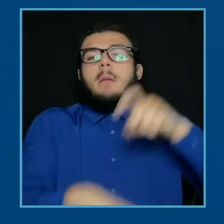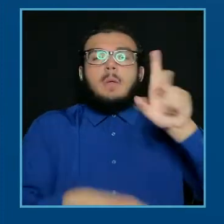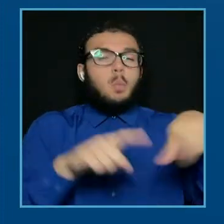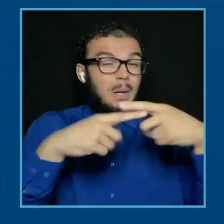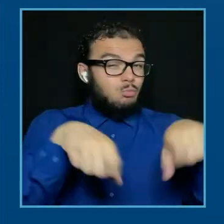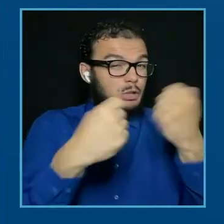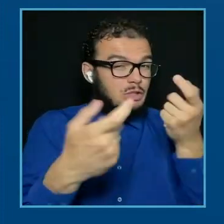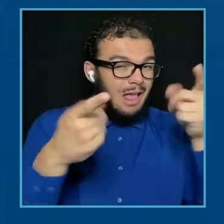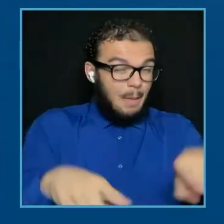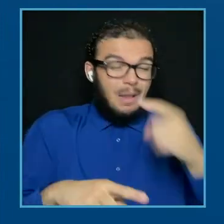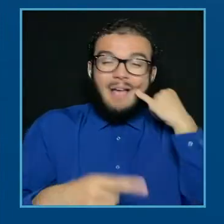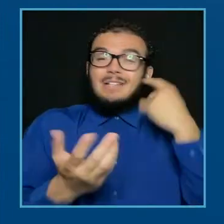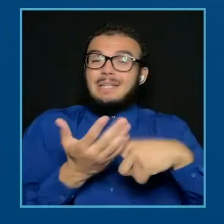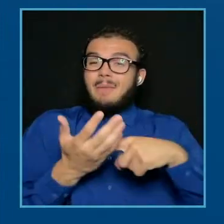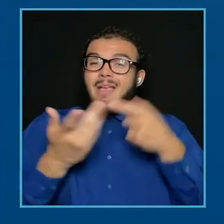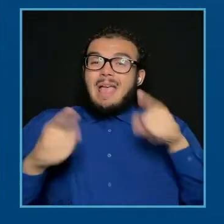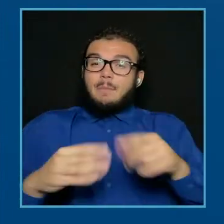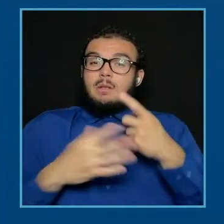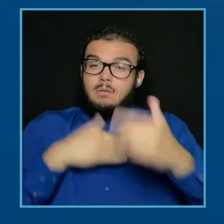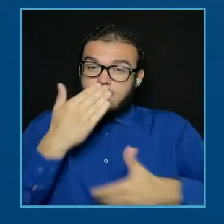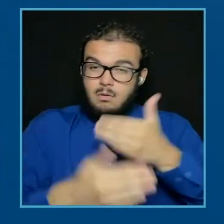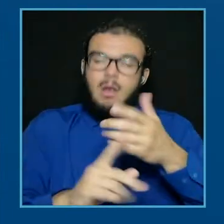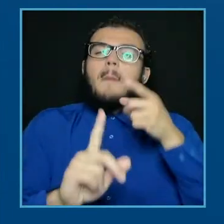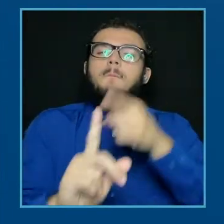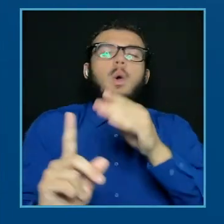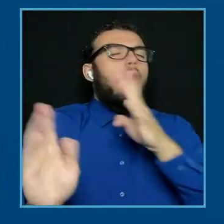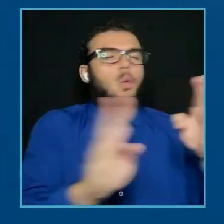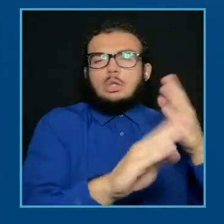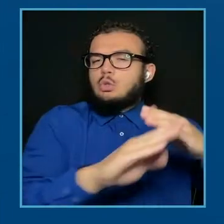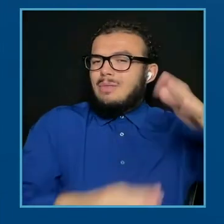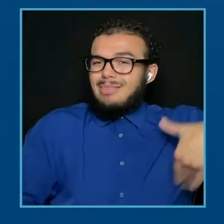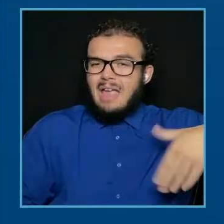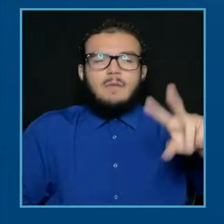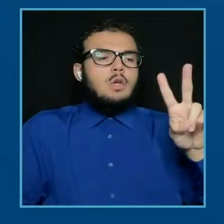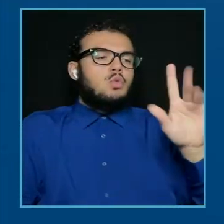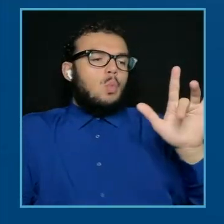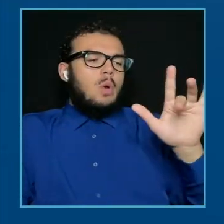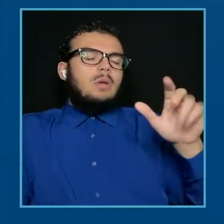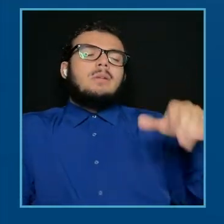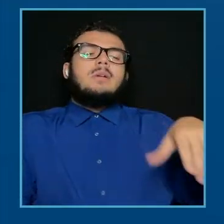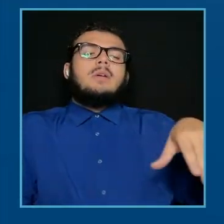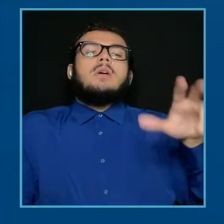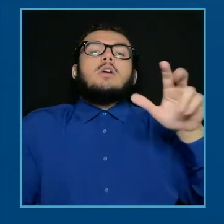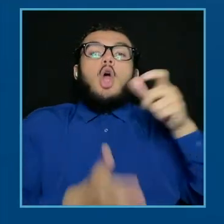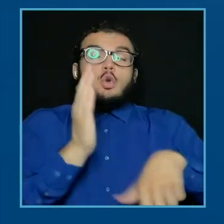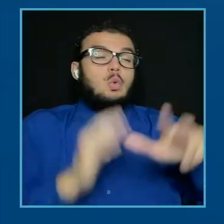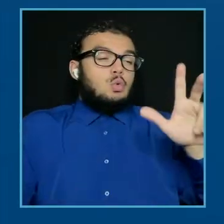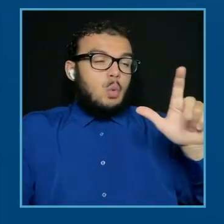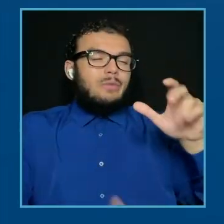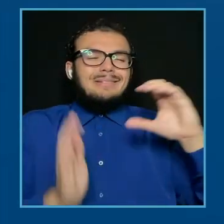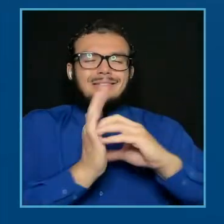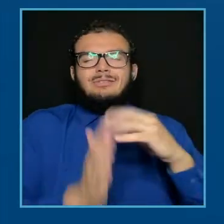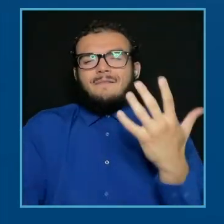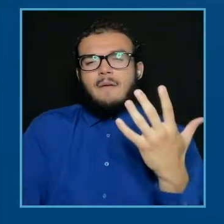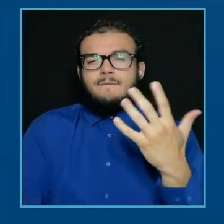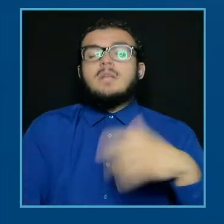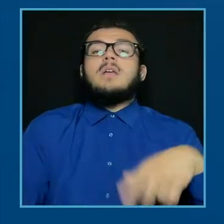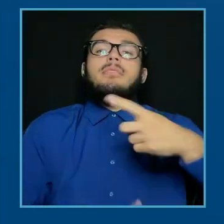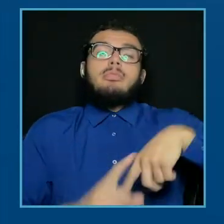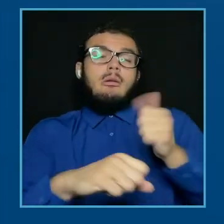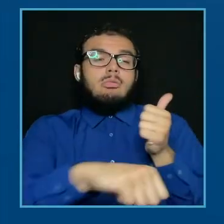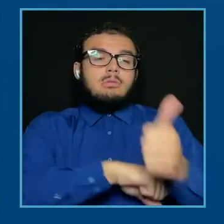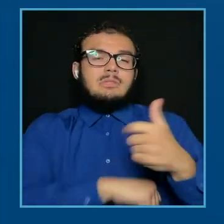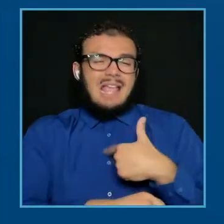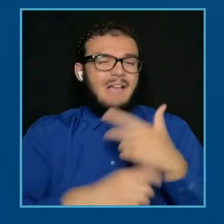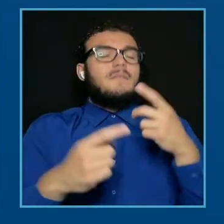has begun, a point of order is too late. That's 23-5. Now, Dr. Siebold and the challengers are alleging that there's an exception to